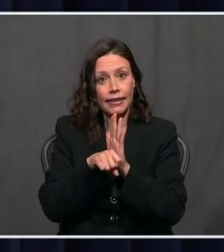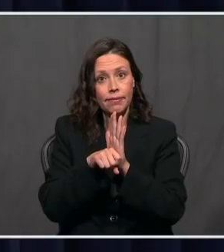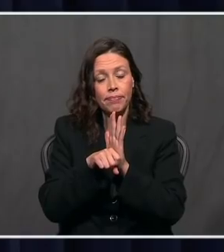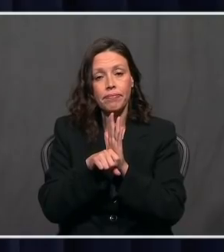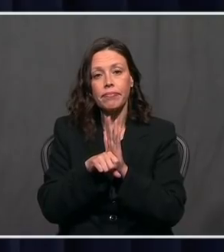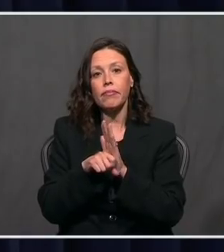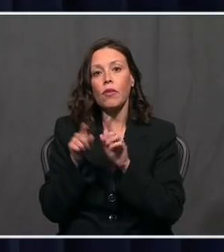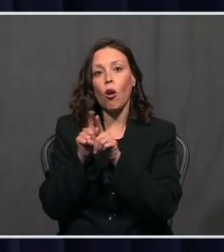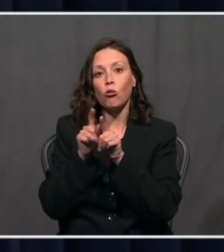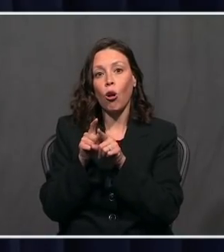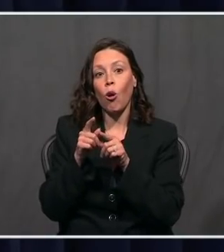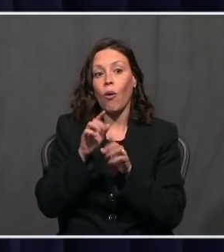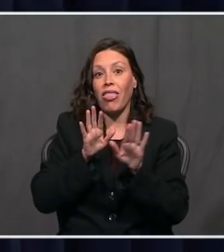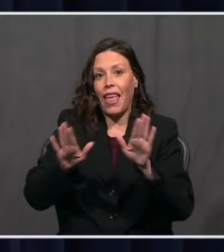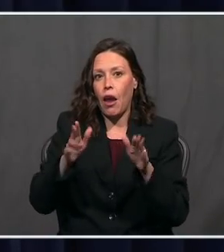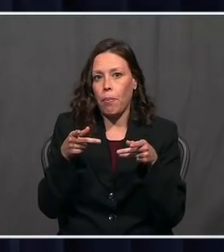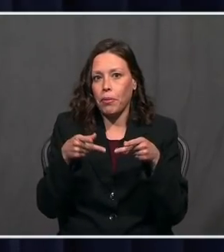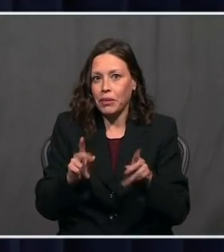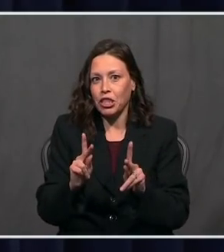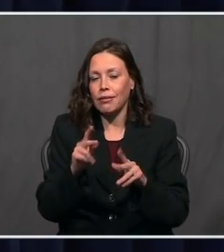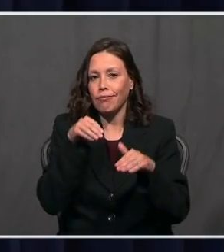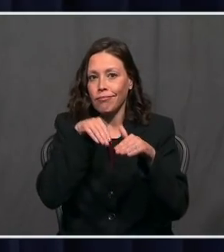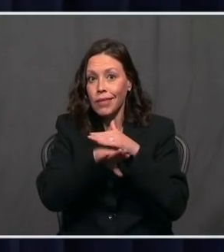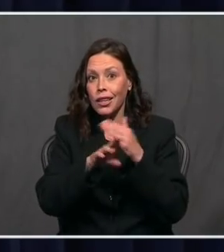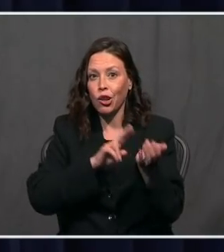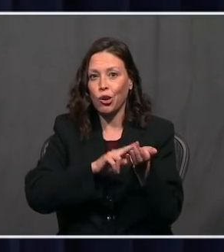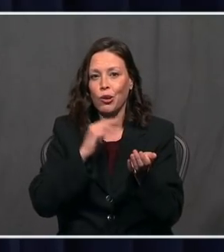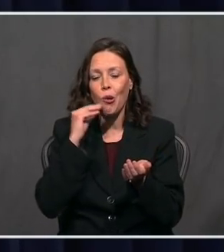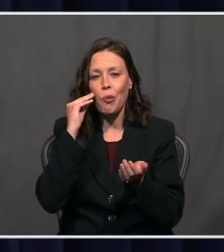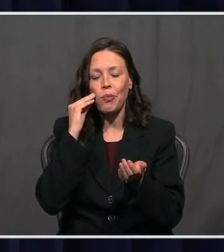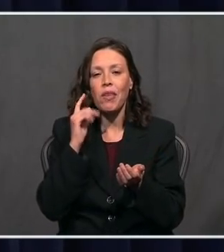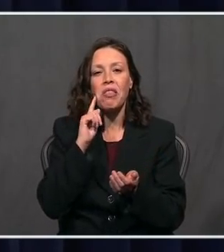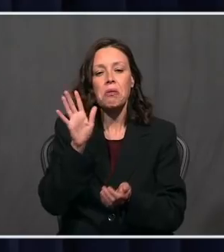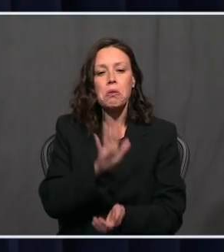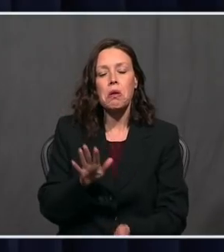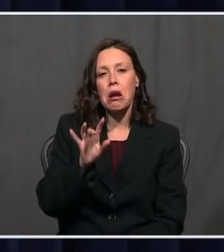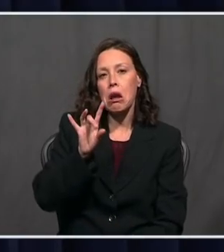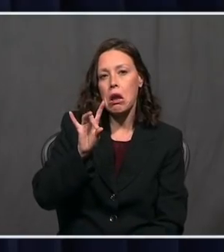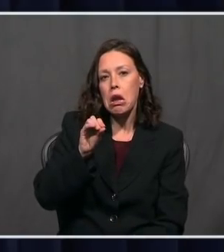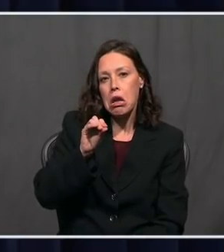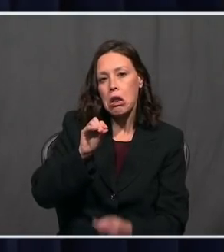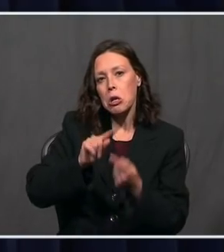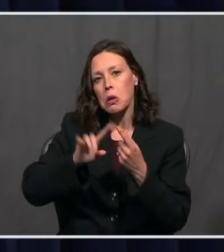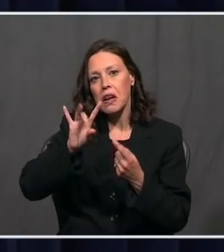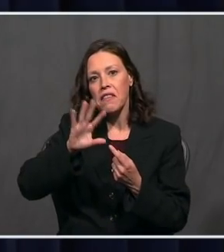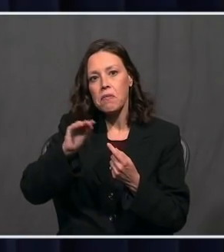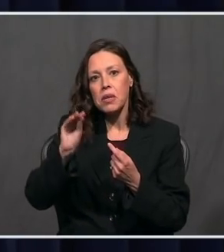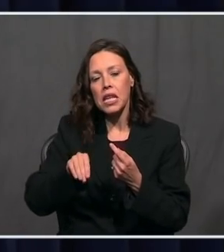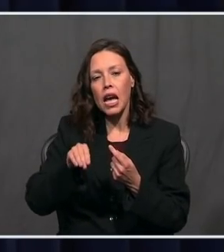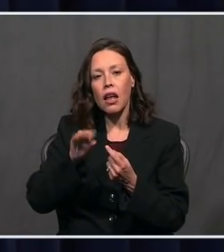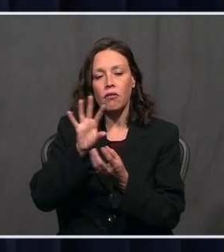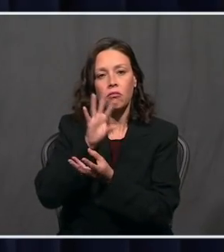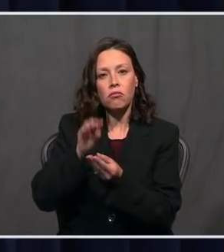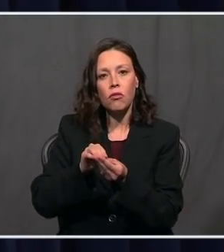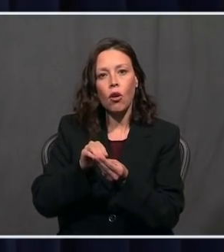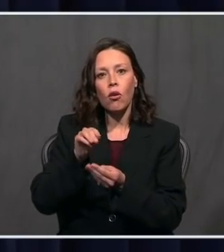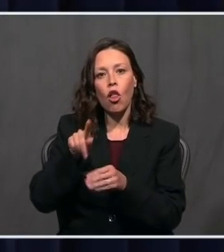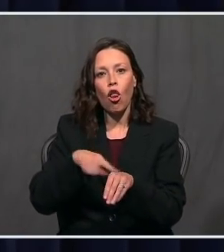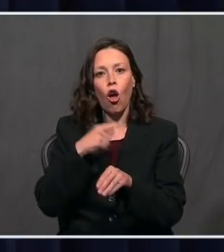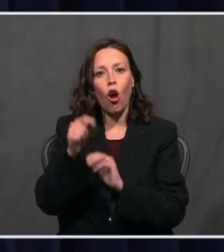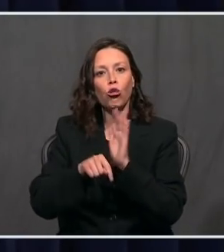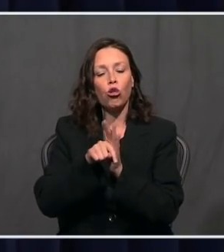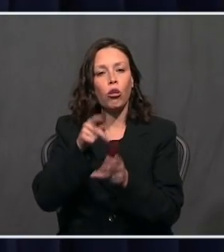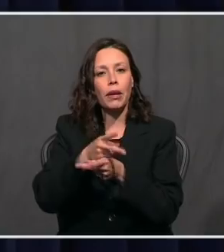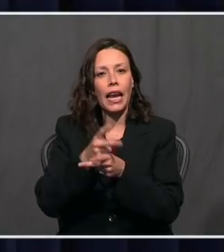of the nursing home. And I think it's somewhere between 80 and 85% of our 15,000 long-term care facilities have